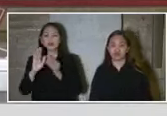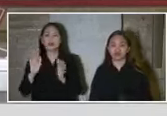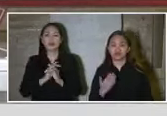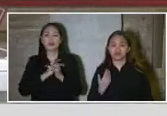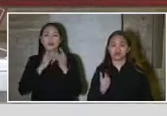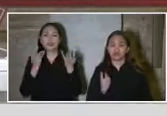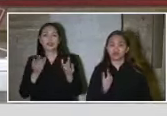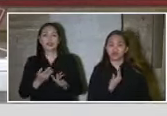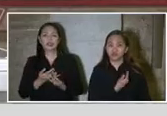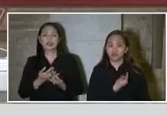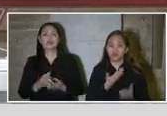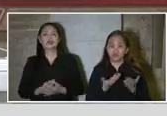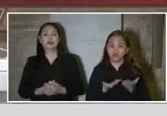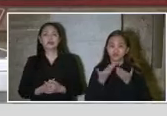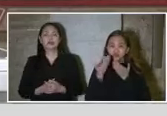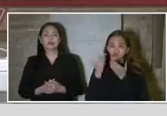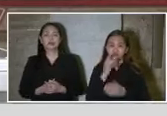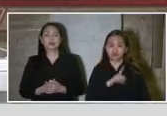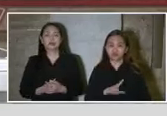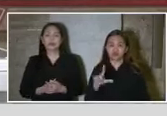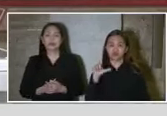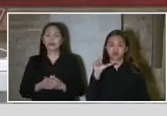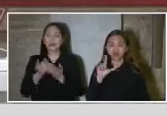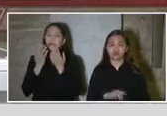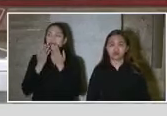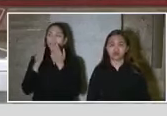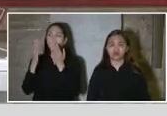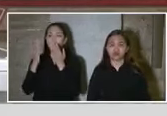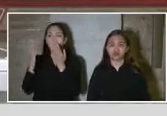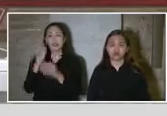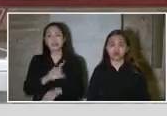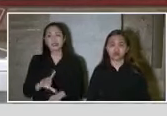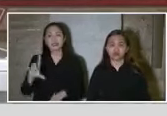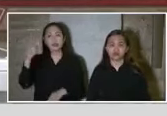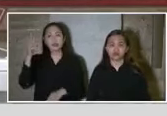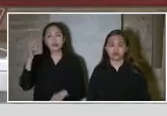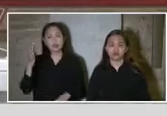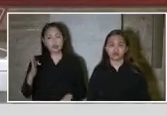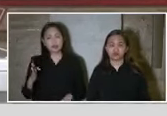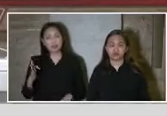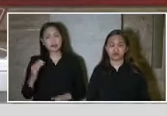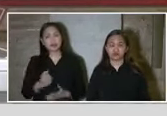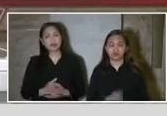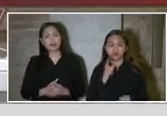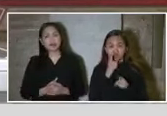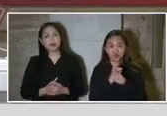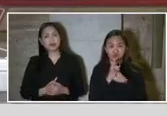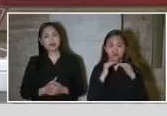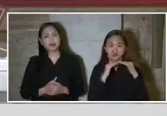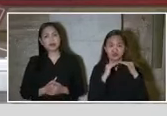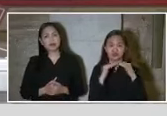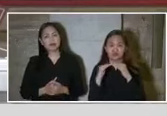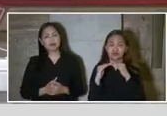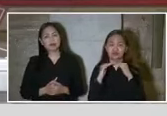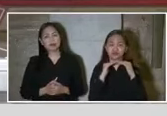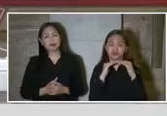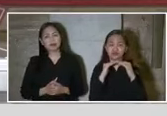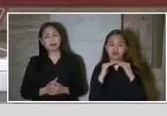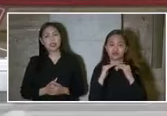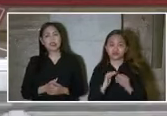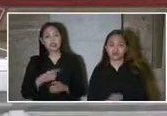hearts. We lift them up to the Lord. Let us give thanks to the Lord our God. It is right and just. It